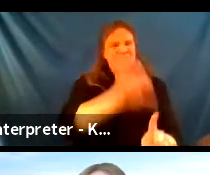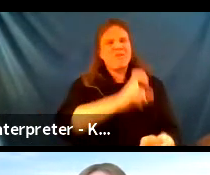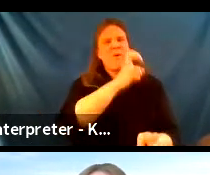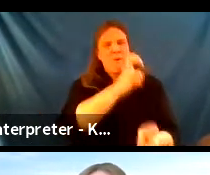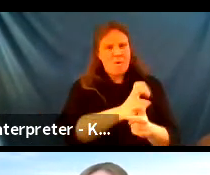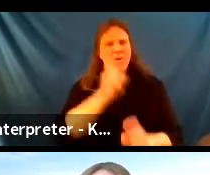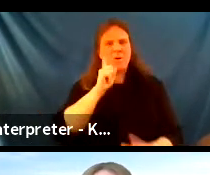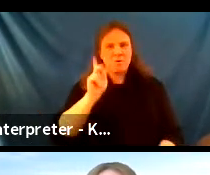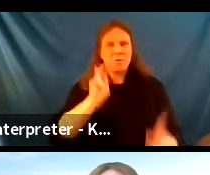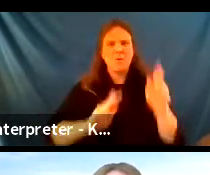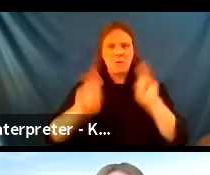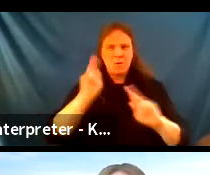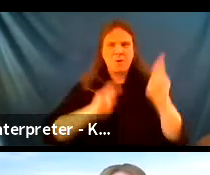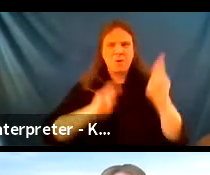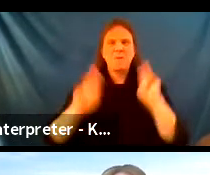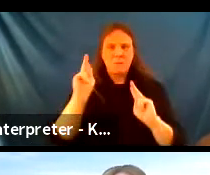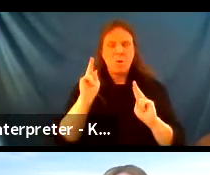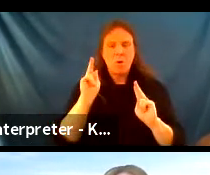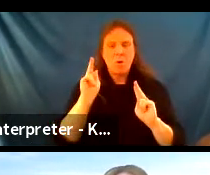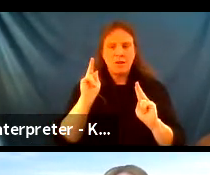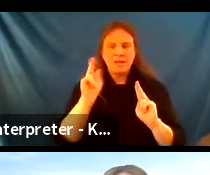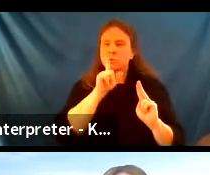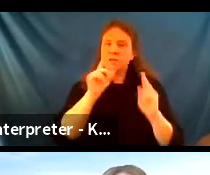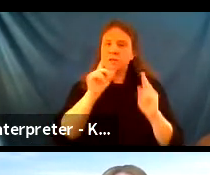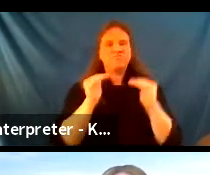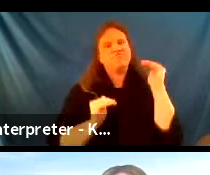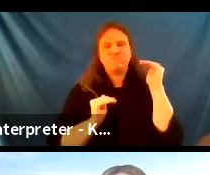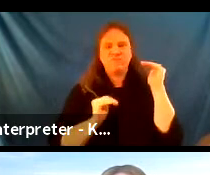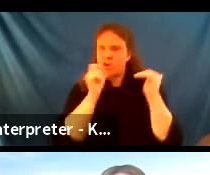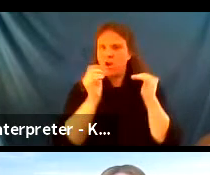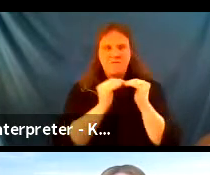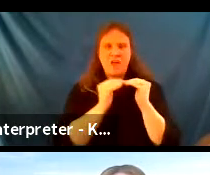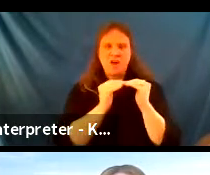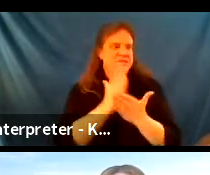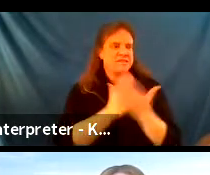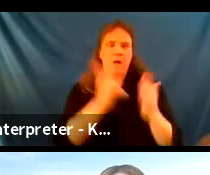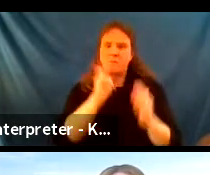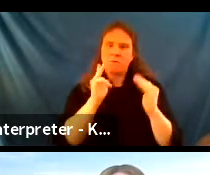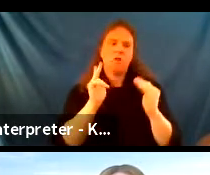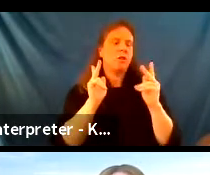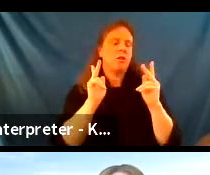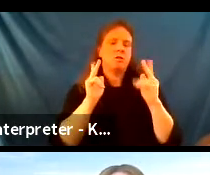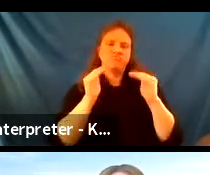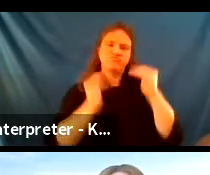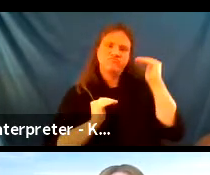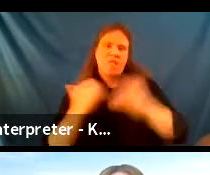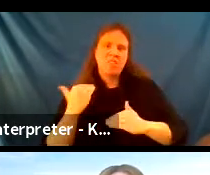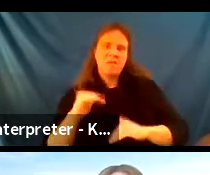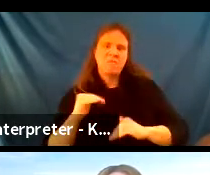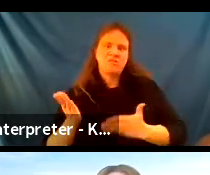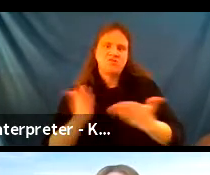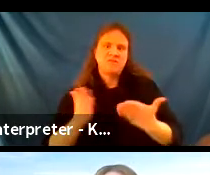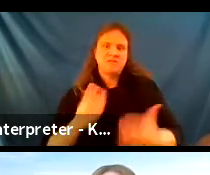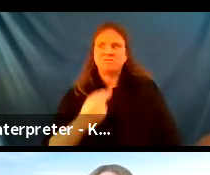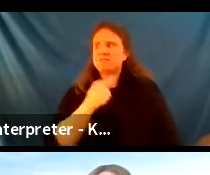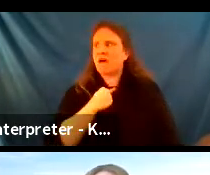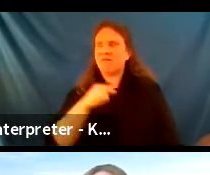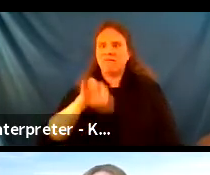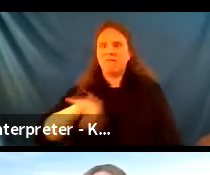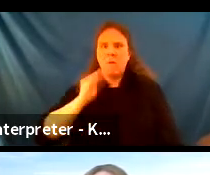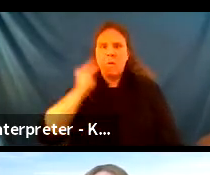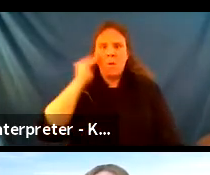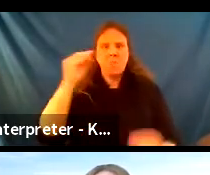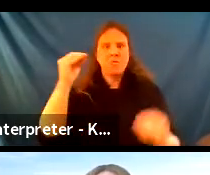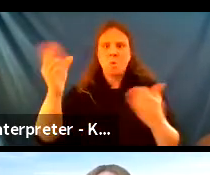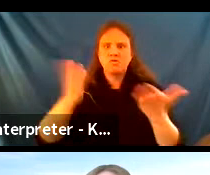the disparities that have been brought about by this pandemic have been huge, and really limited services to a huge proportion of the population that actually